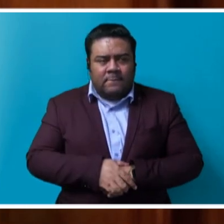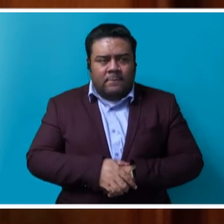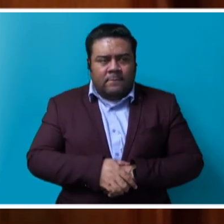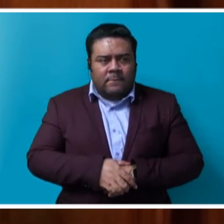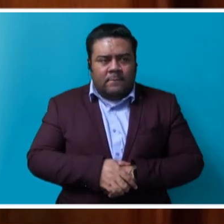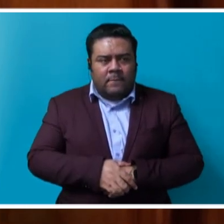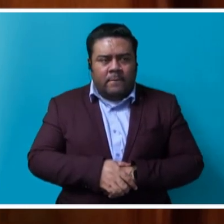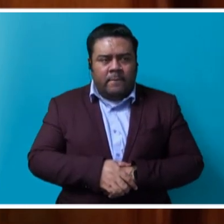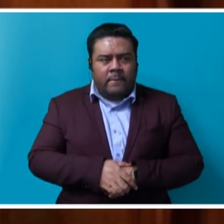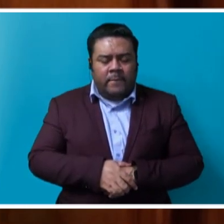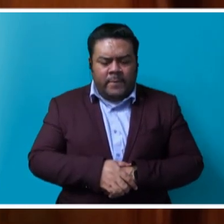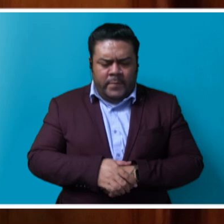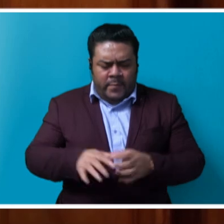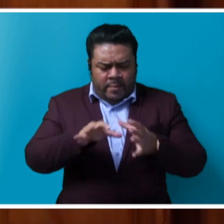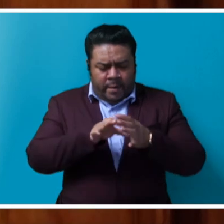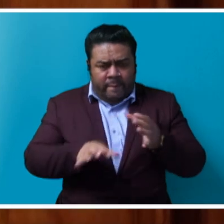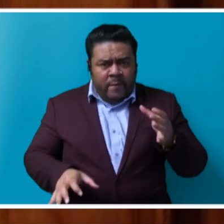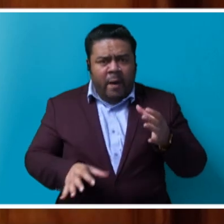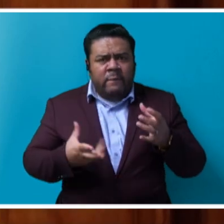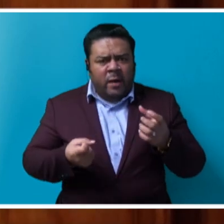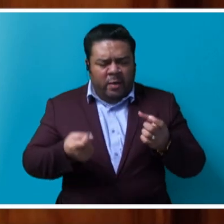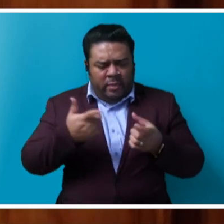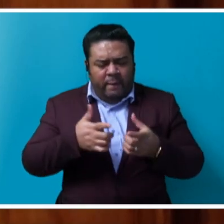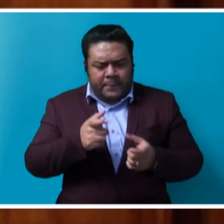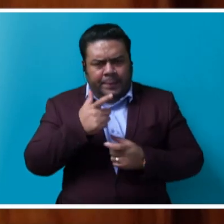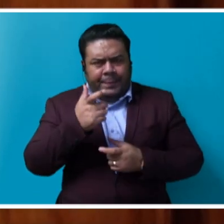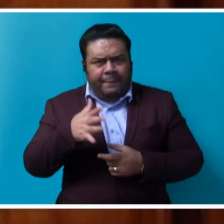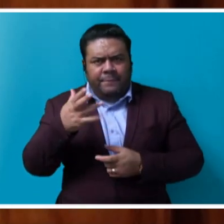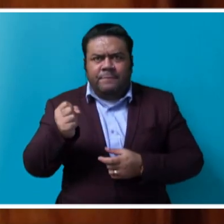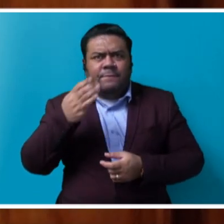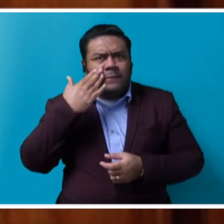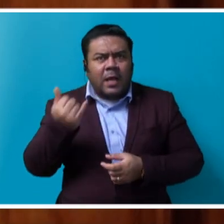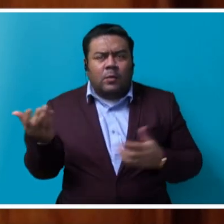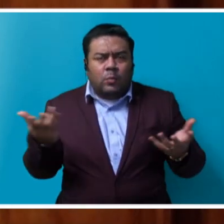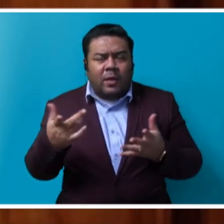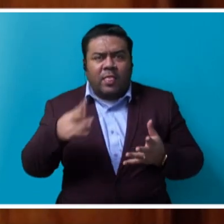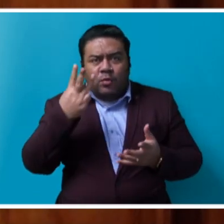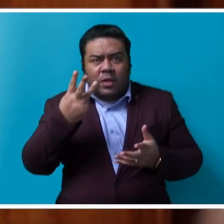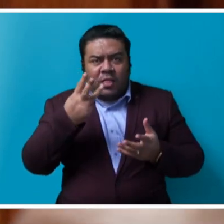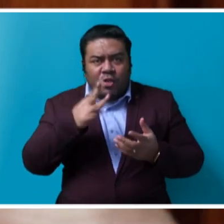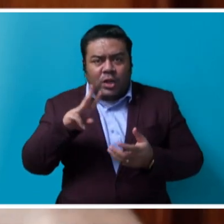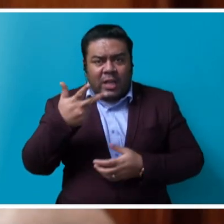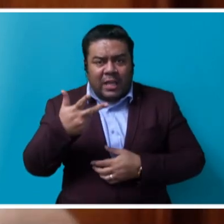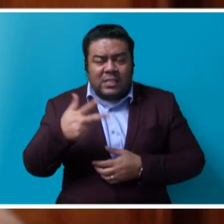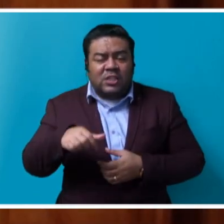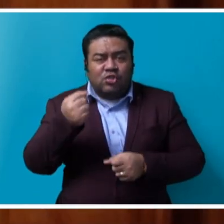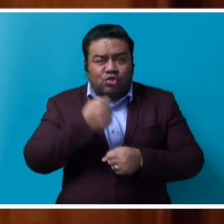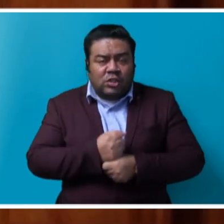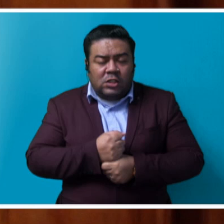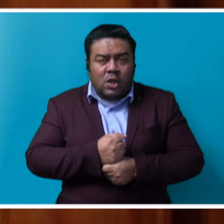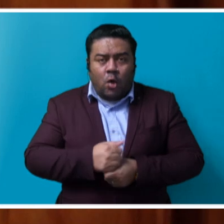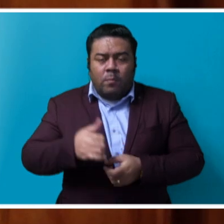a bullet casing was discovered inside overhead locker 338G on board Fiji Airways